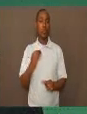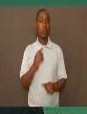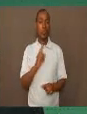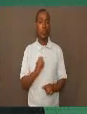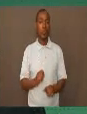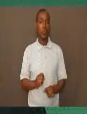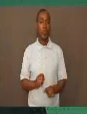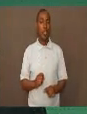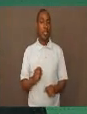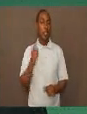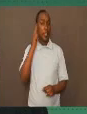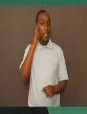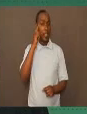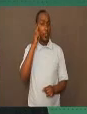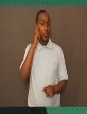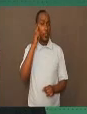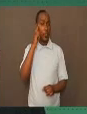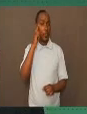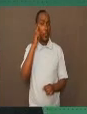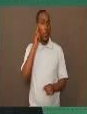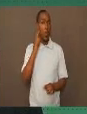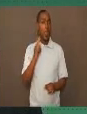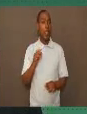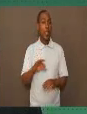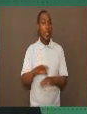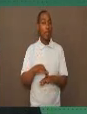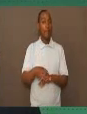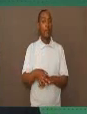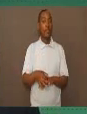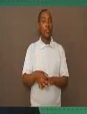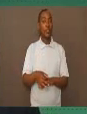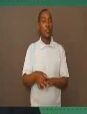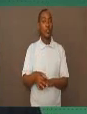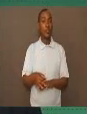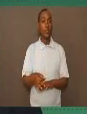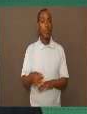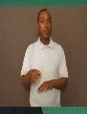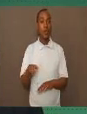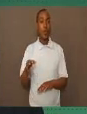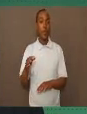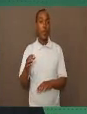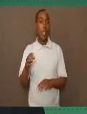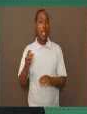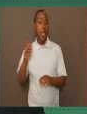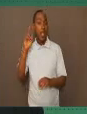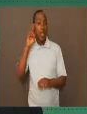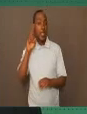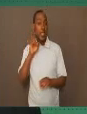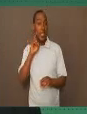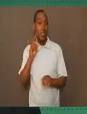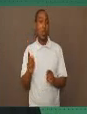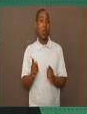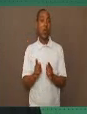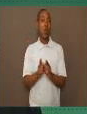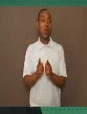If you think you may be infected, avoid sexual contact and